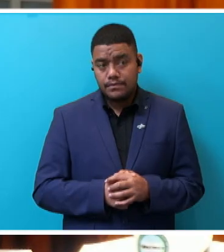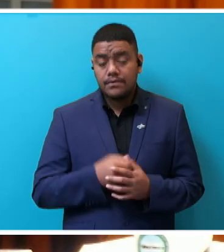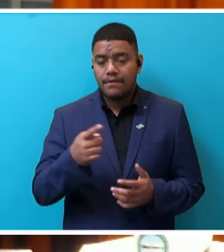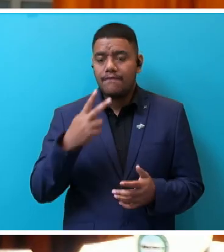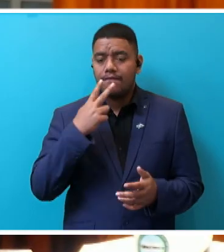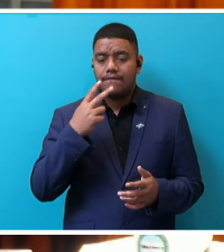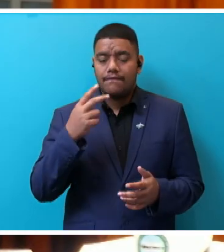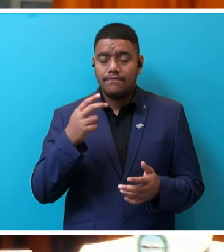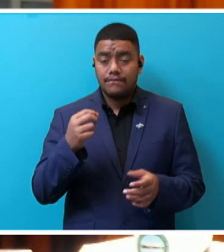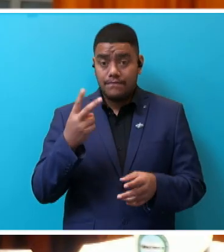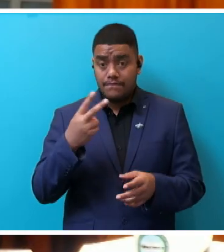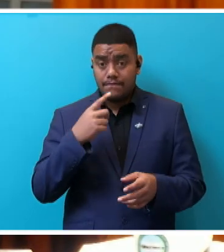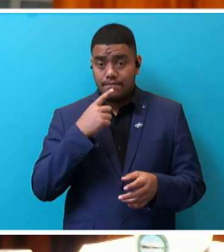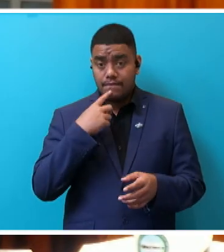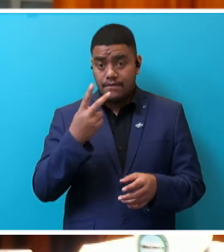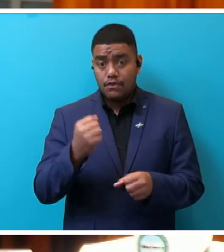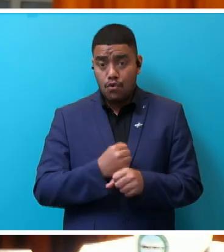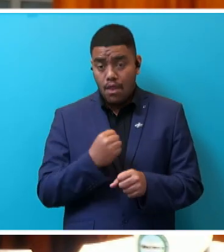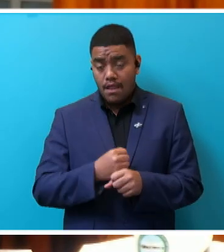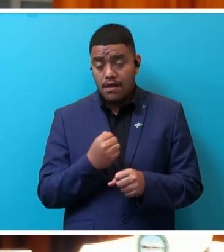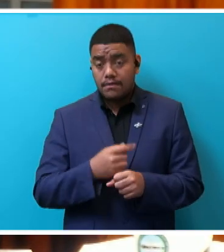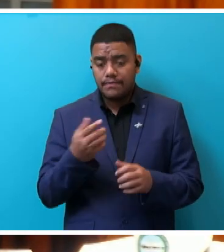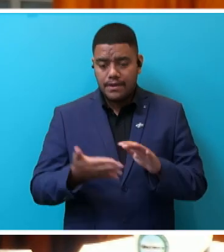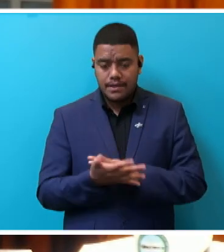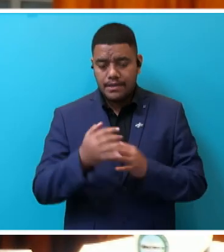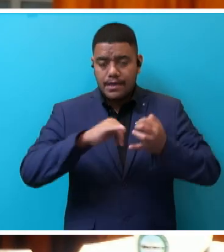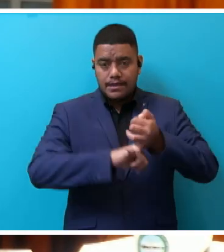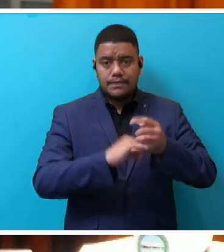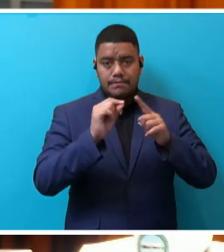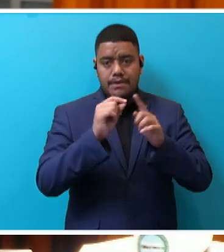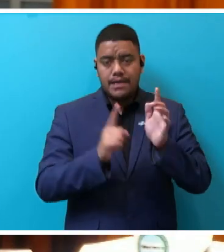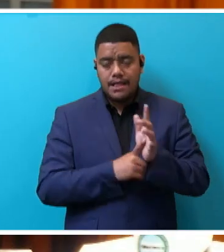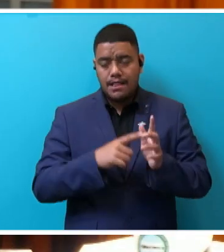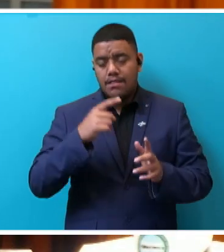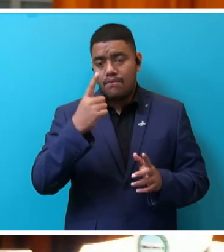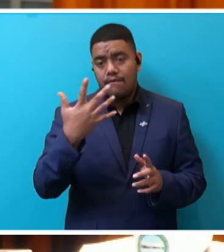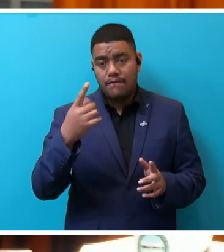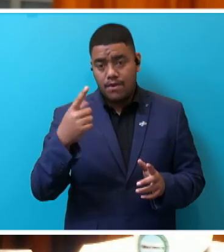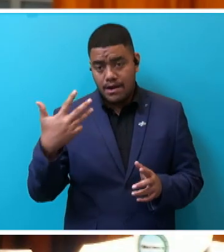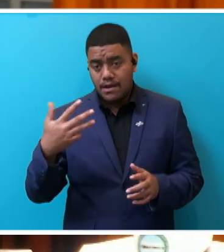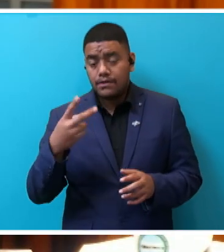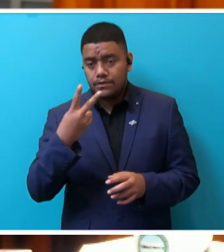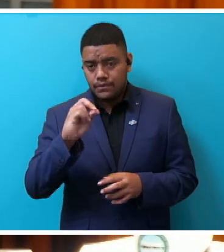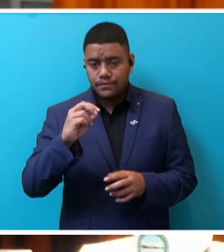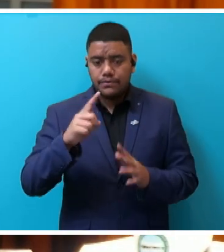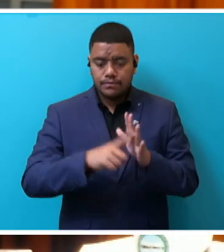Gold Mine under SPL number 1519 on the 20th of June